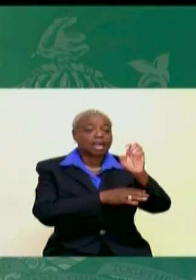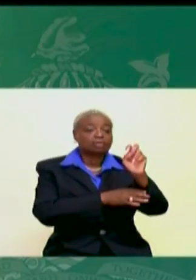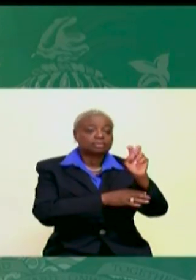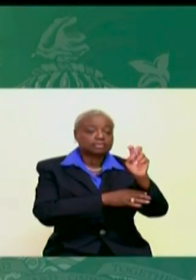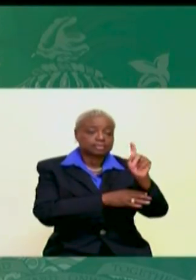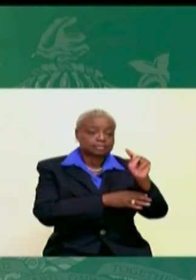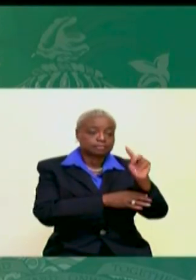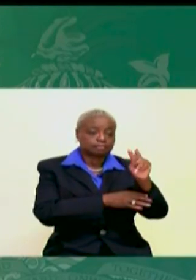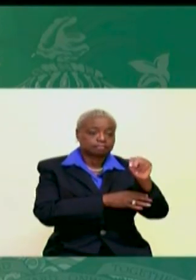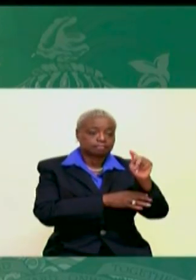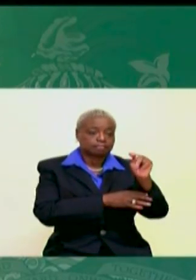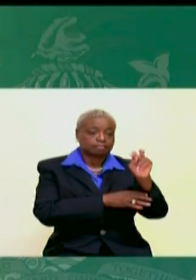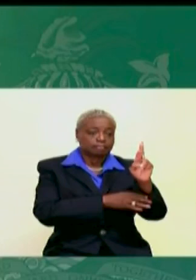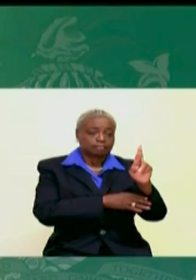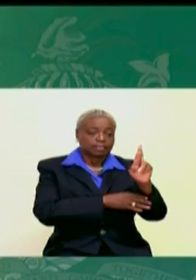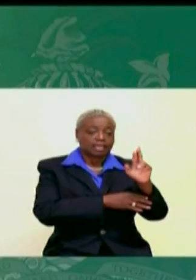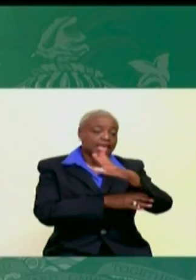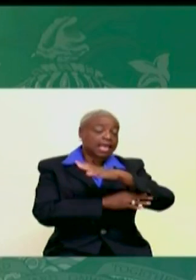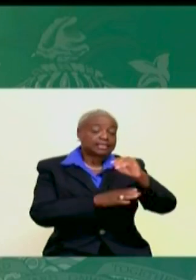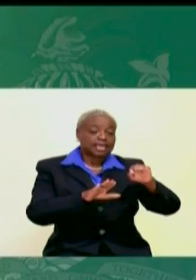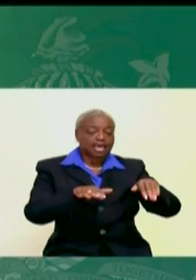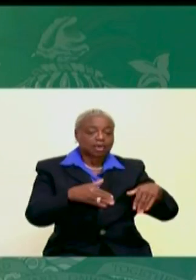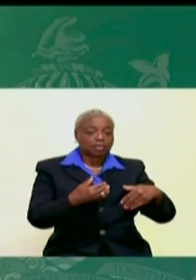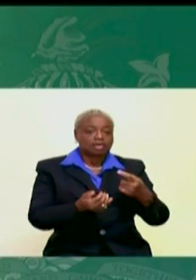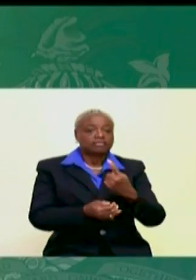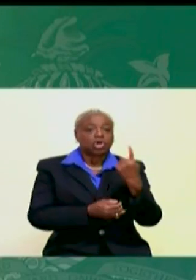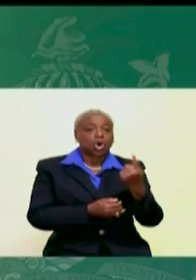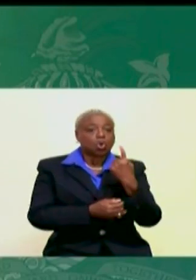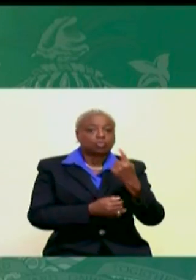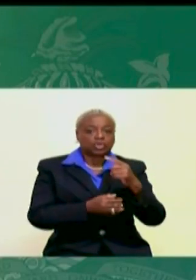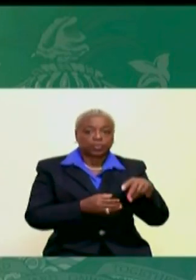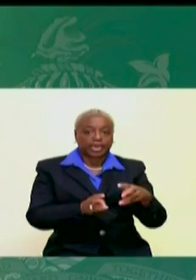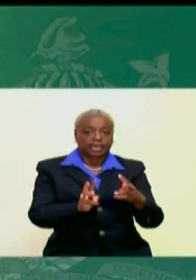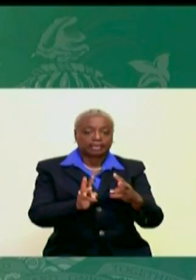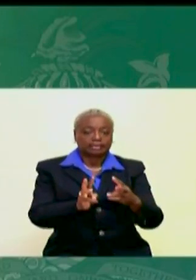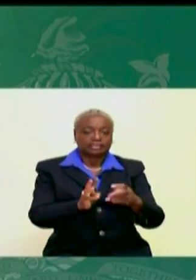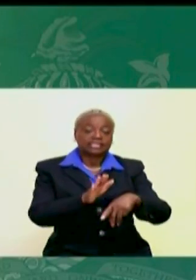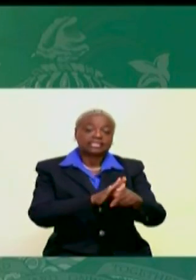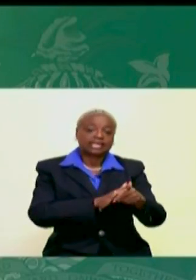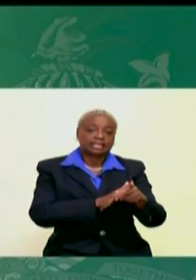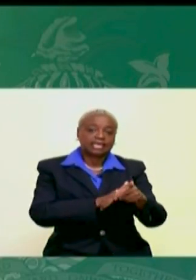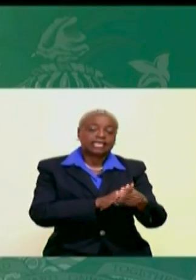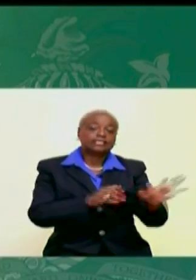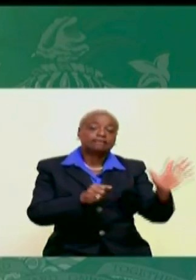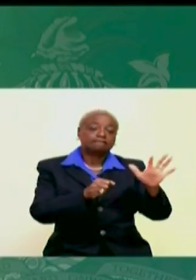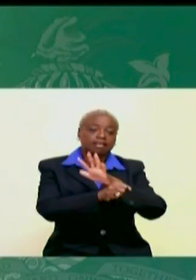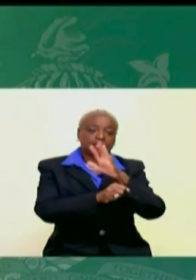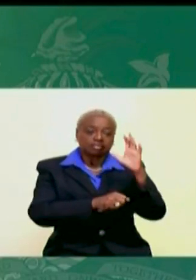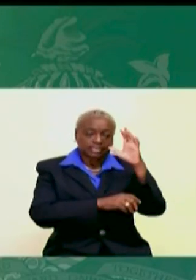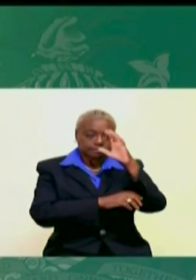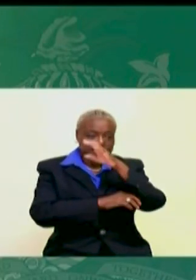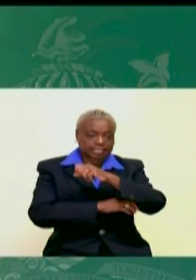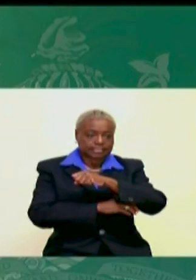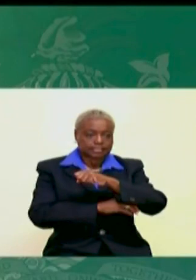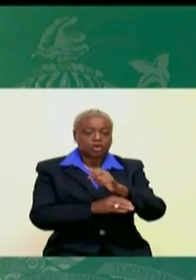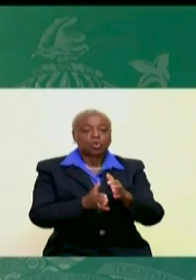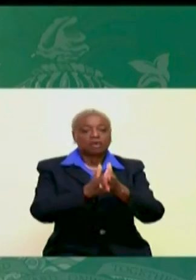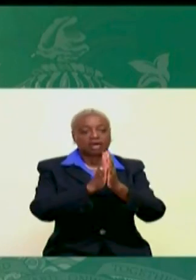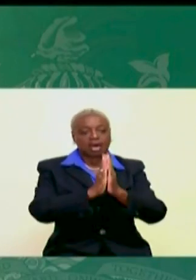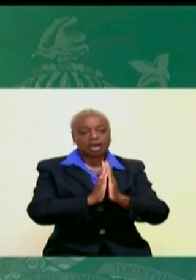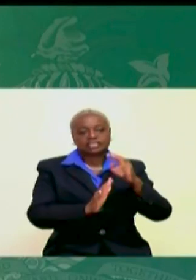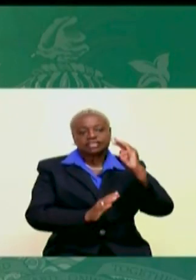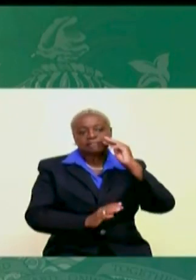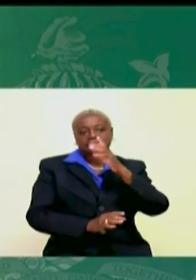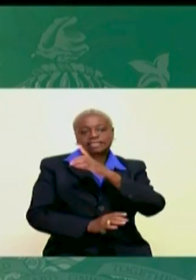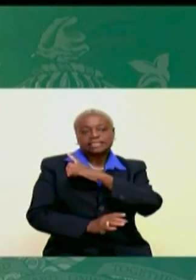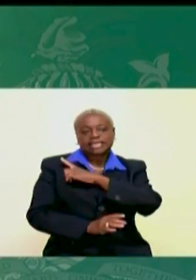counter? Madam Speaker, the only way to deal with it is for us to fill the spaces. And so we've asked Ms. Debbie Bartlett to come and